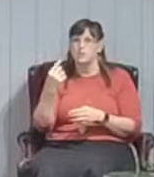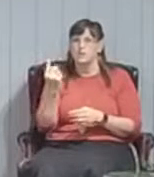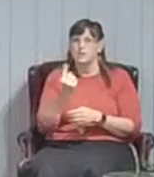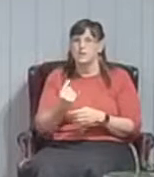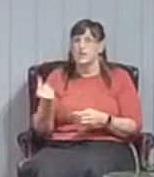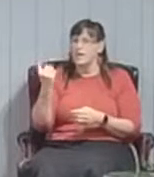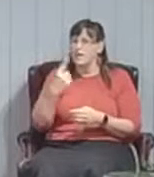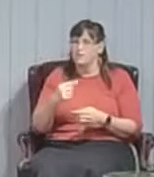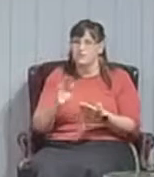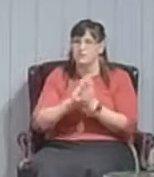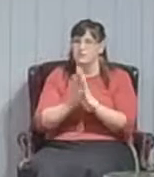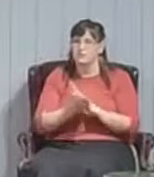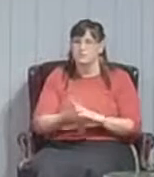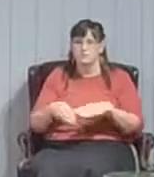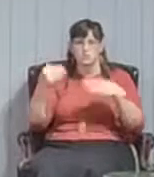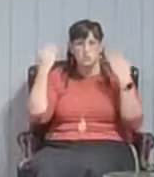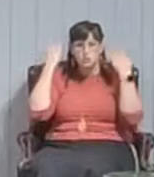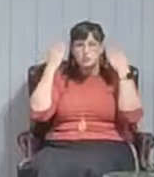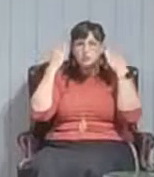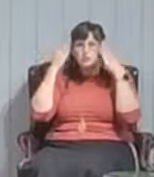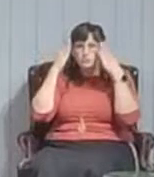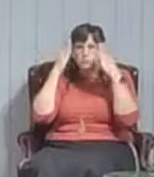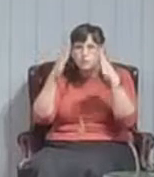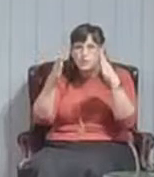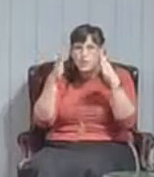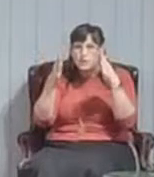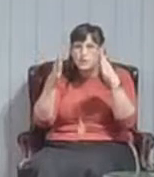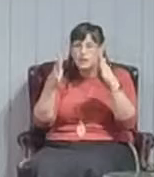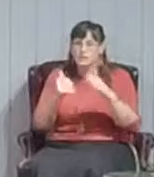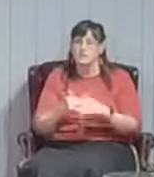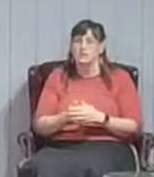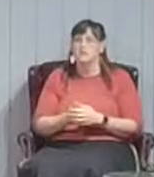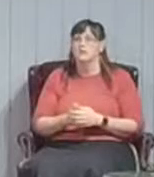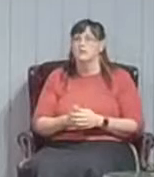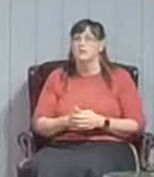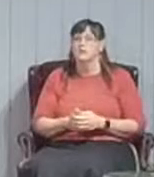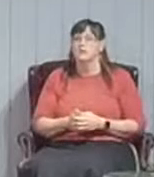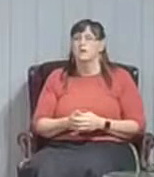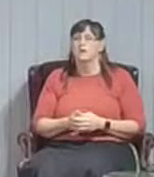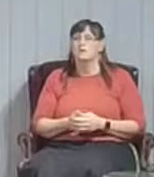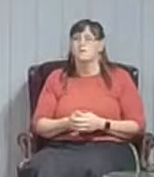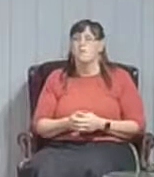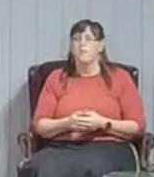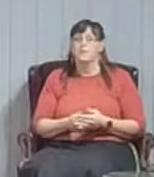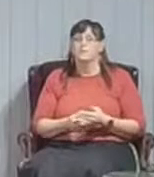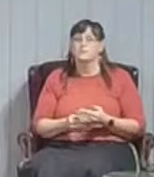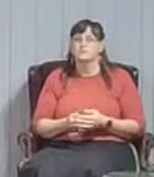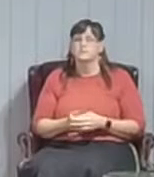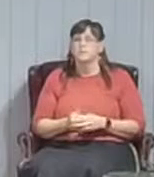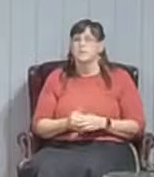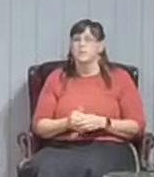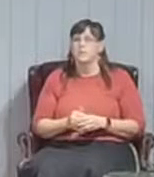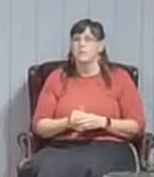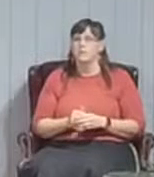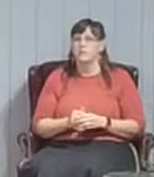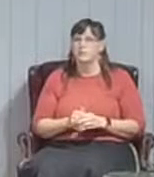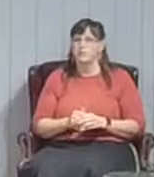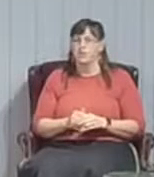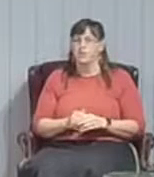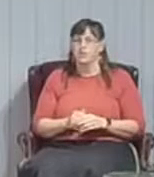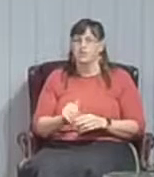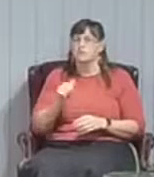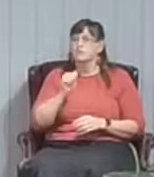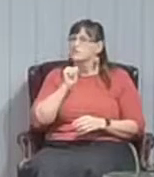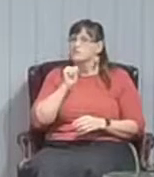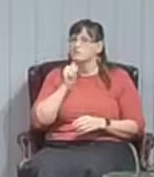gets straightened out. And that might seem a little bit cynical, and no one is probably not completely true. There are some, but it is